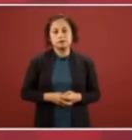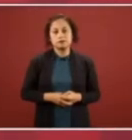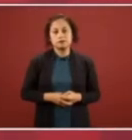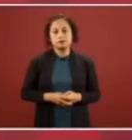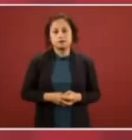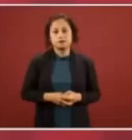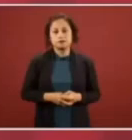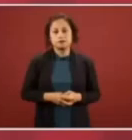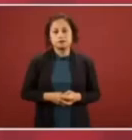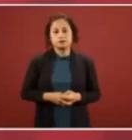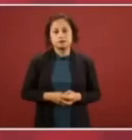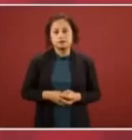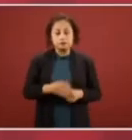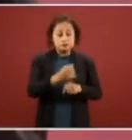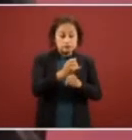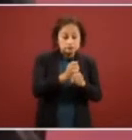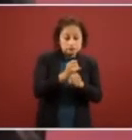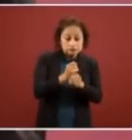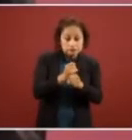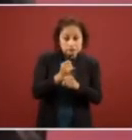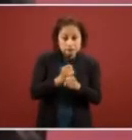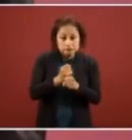of force.